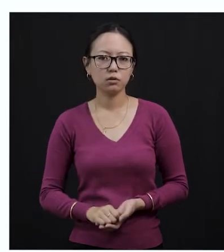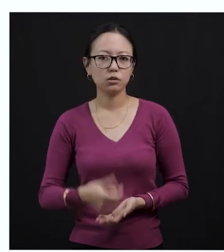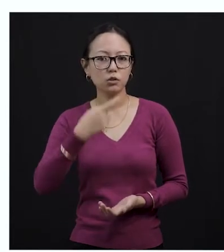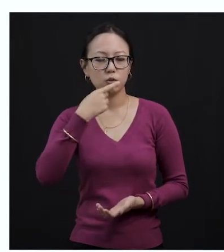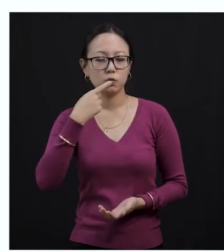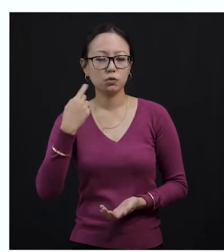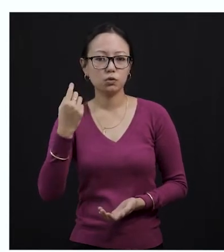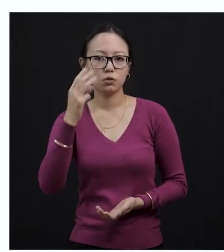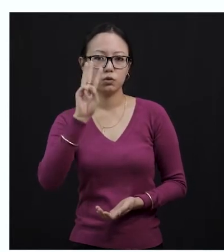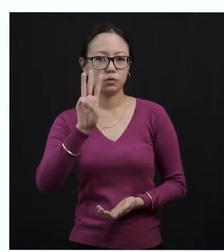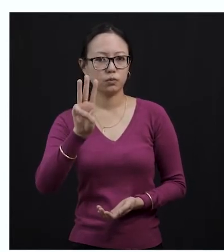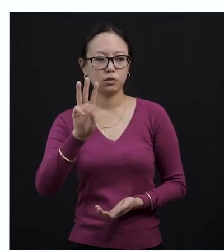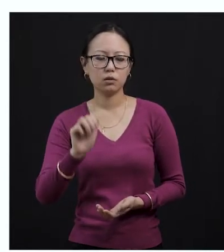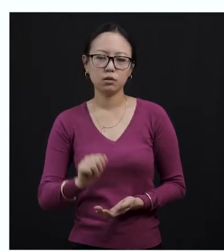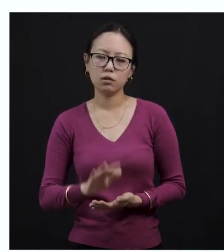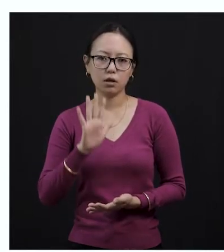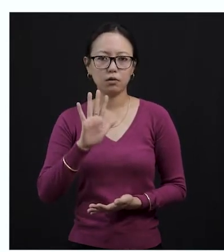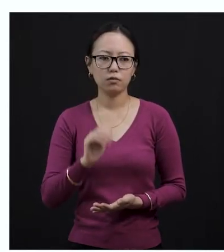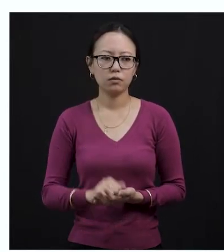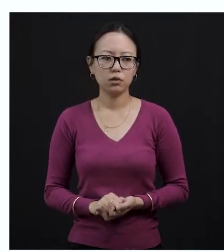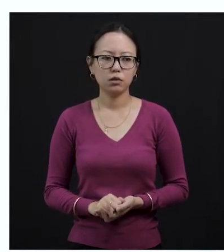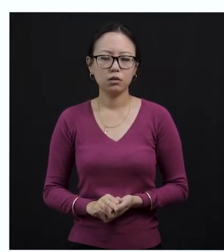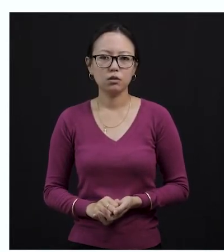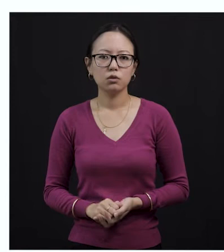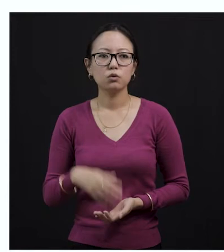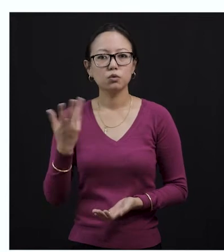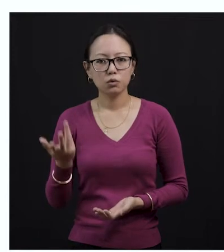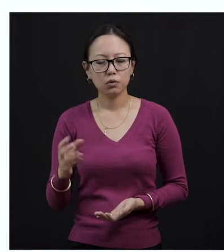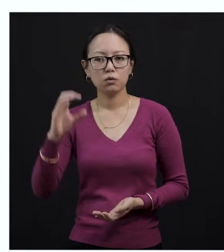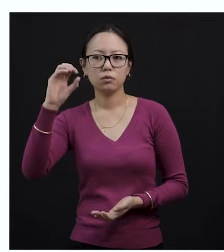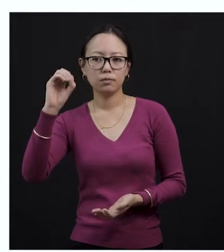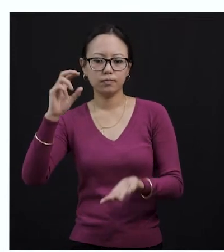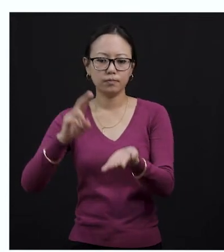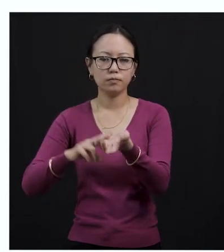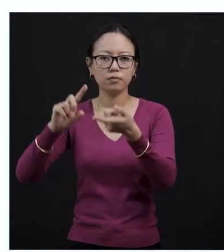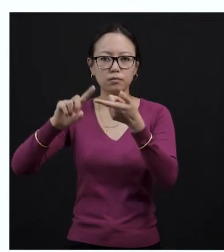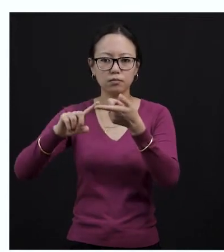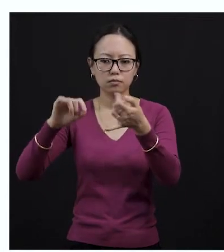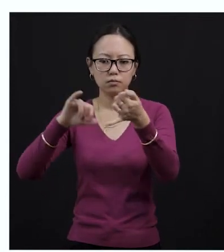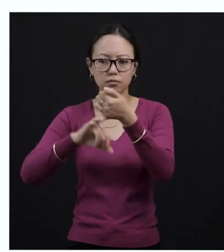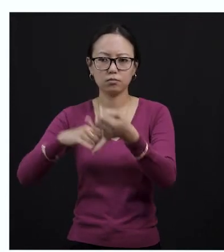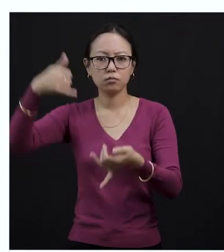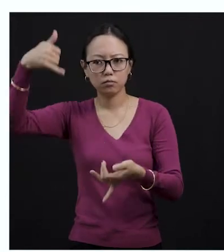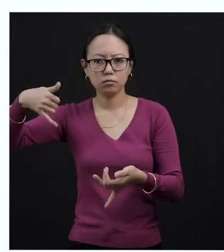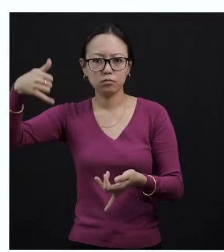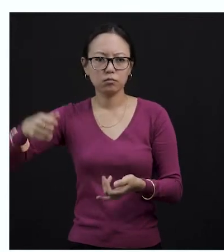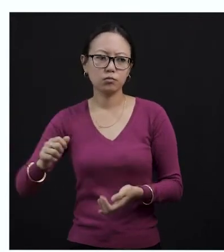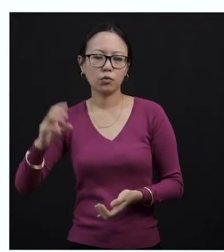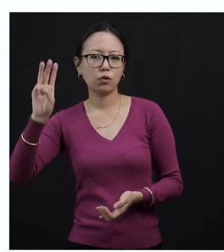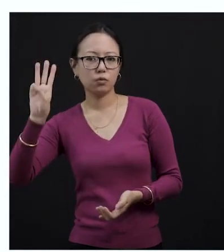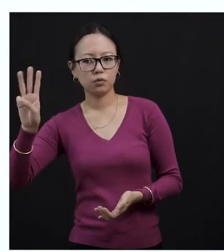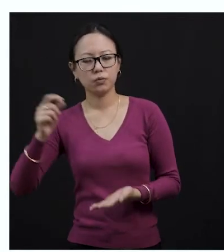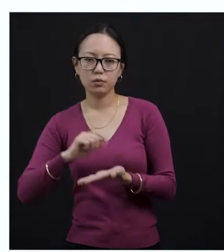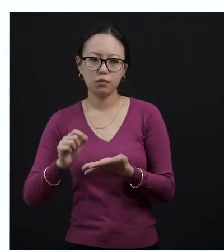red strips. Okay? That's why in one's place you will write as 3. And in tens place,